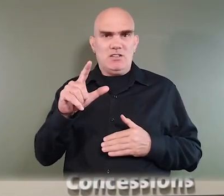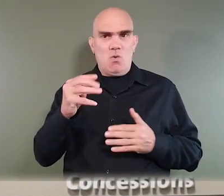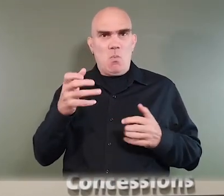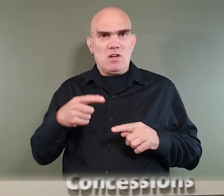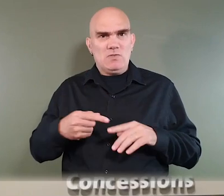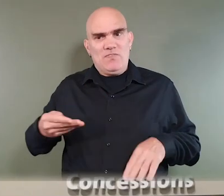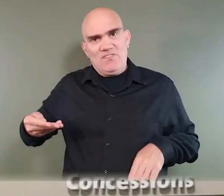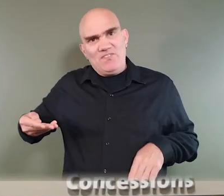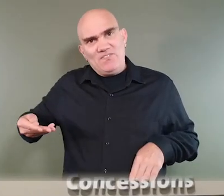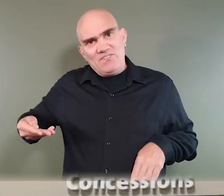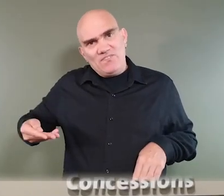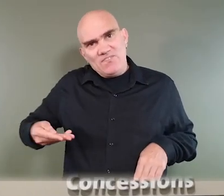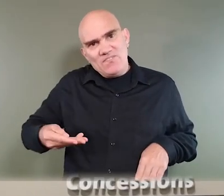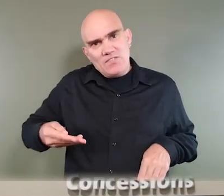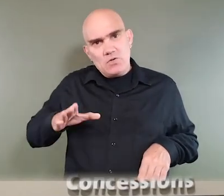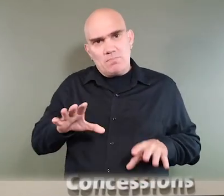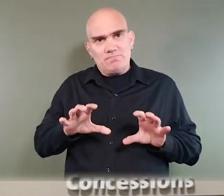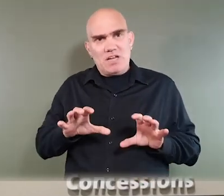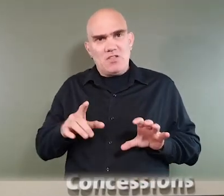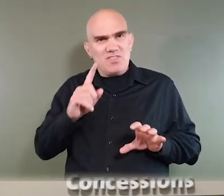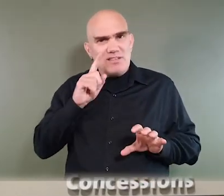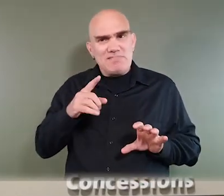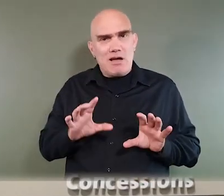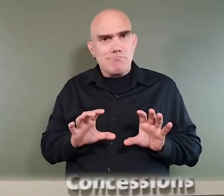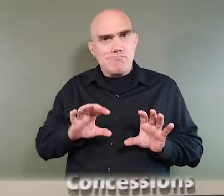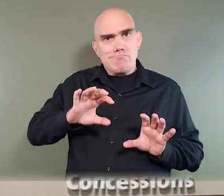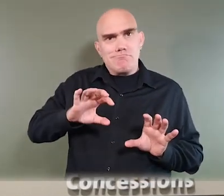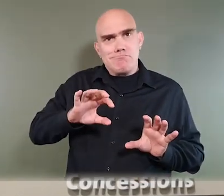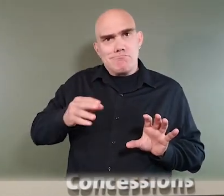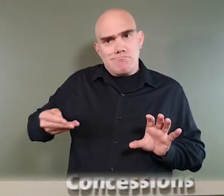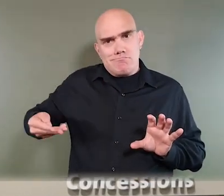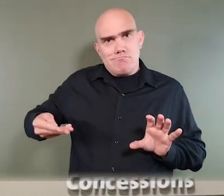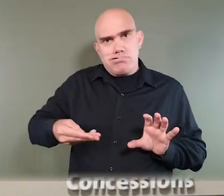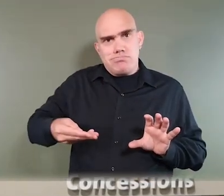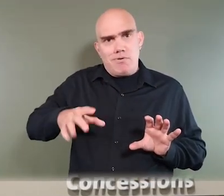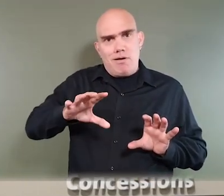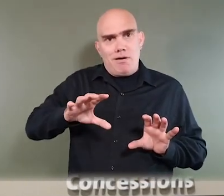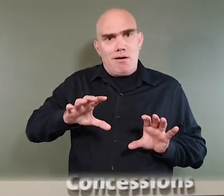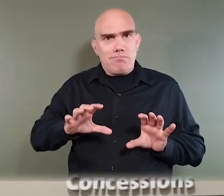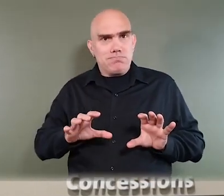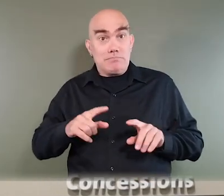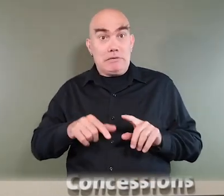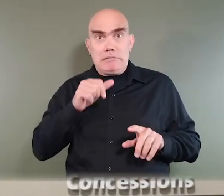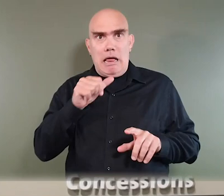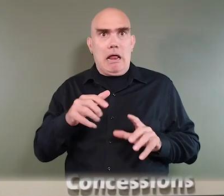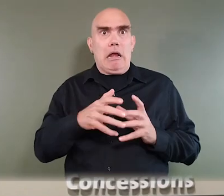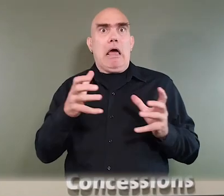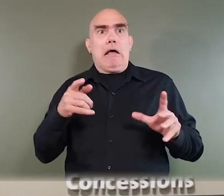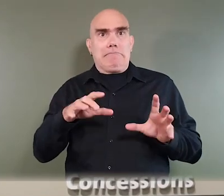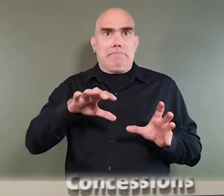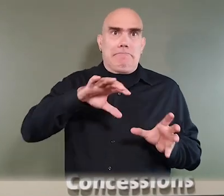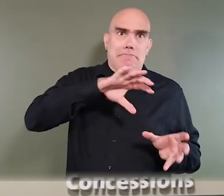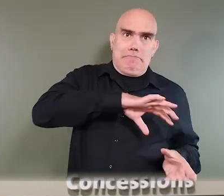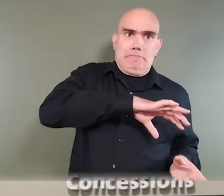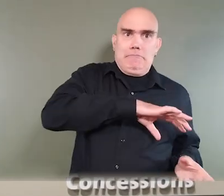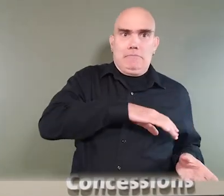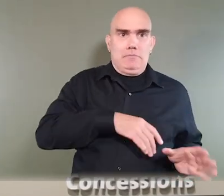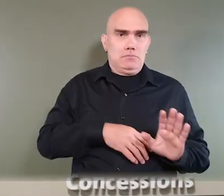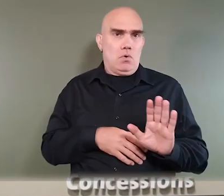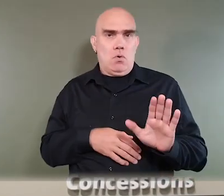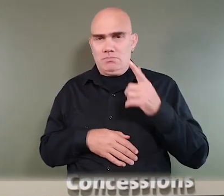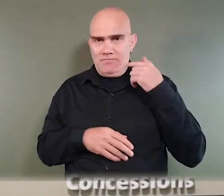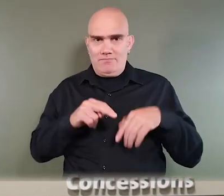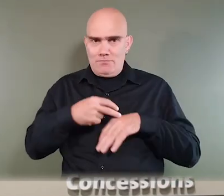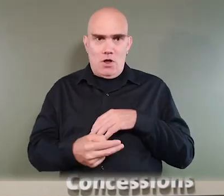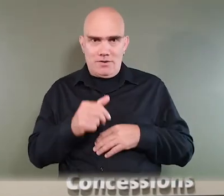butt. And you're going to think about lifting it up and putting it down. But not so much that you fall out of your chair, because falling is not an option, right?